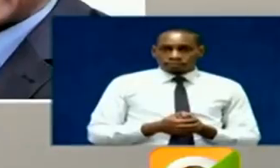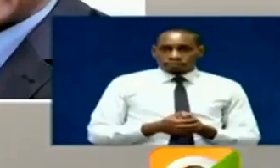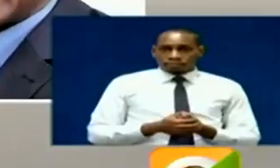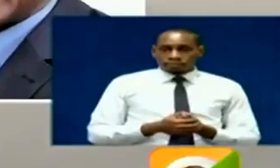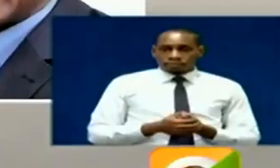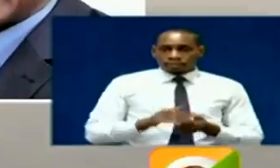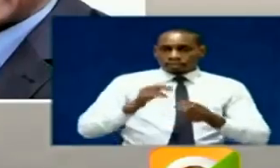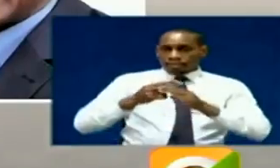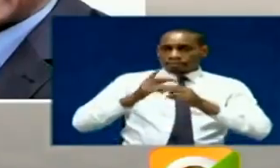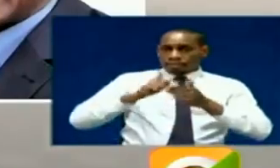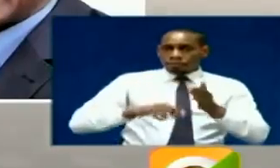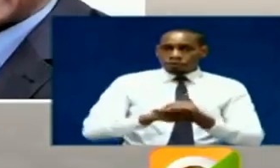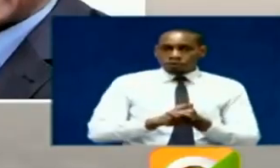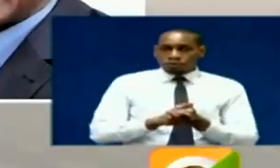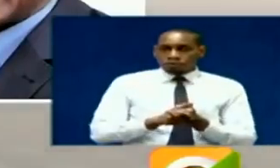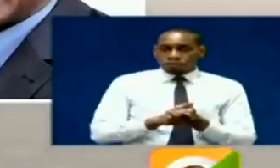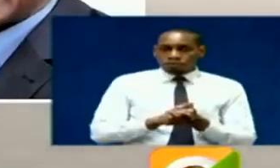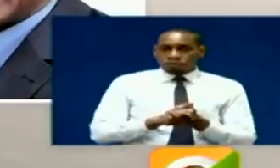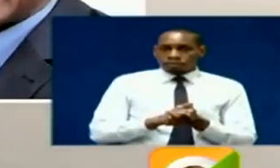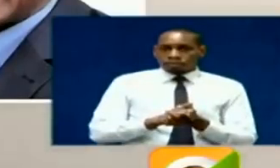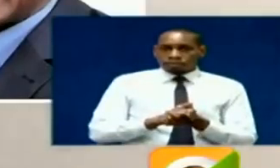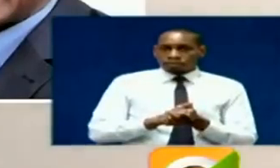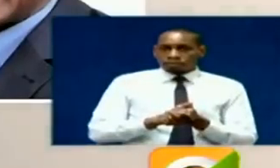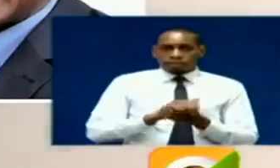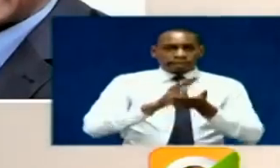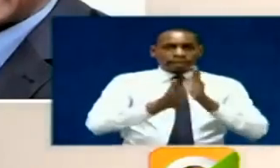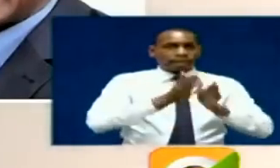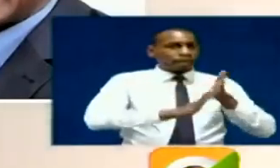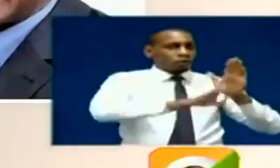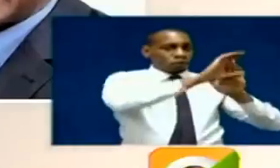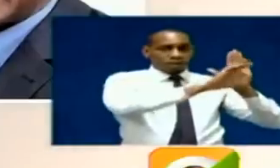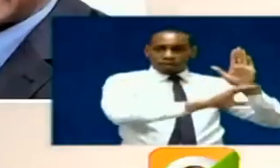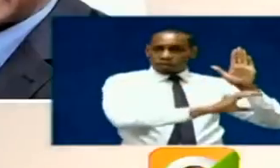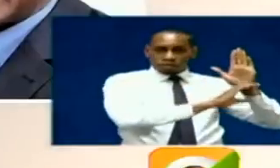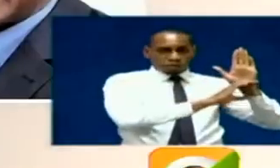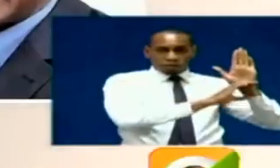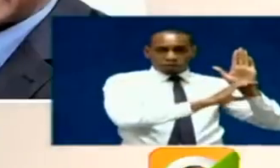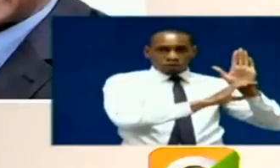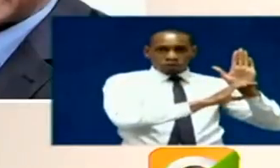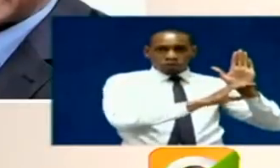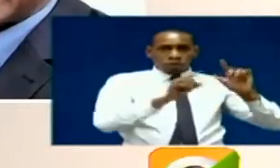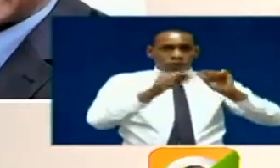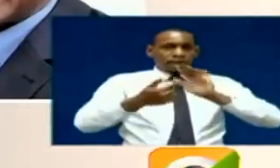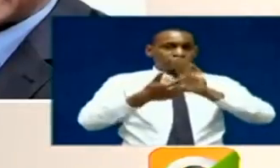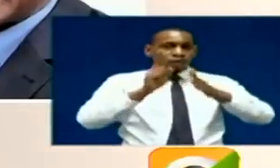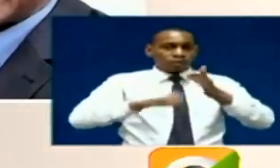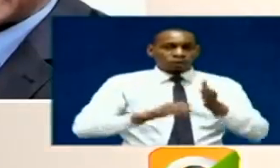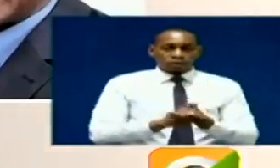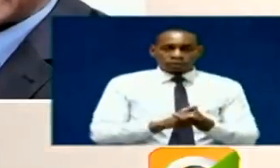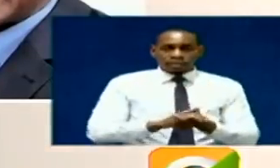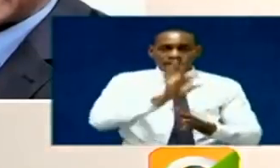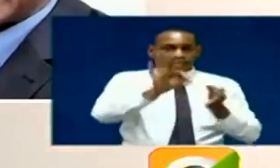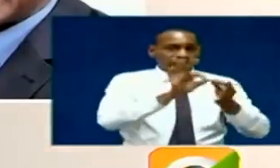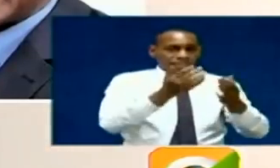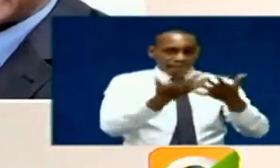the time called a constituent assembly. So there is no constitutional text indicating that it is X, Y,